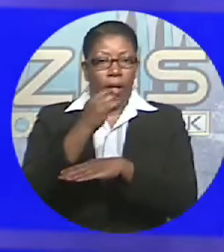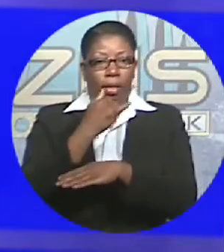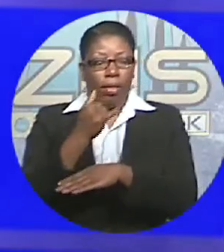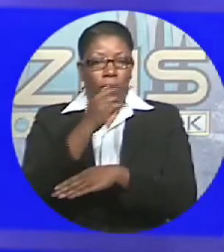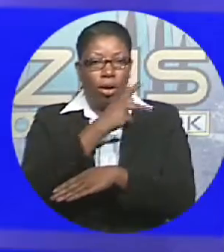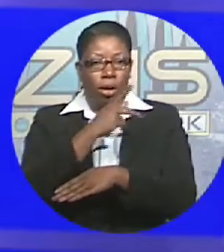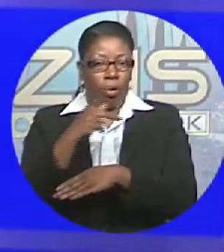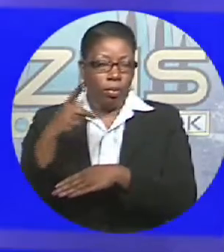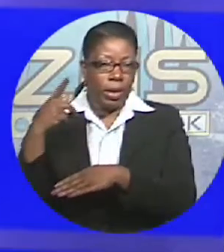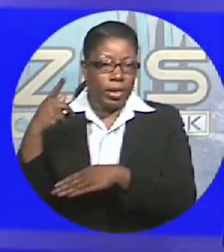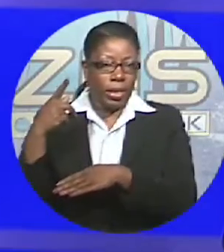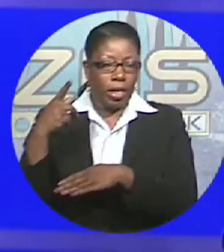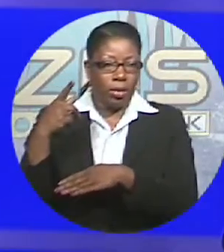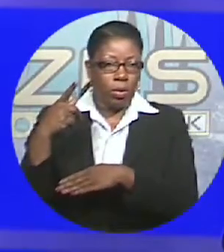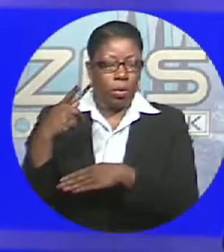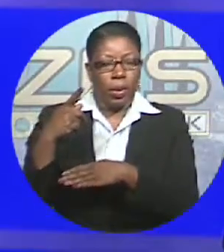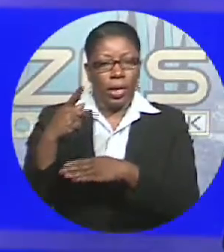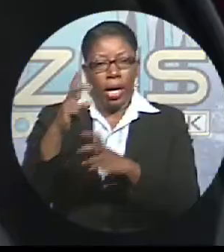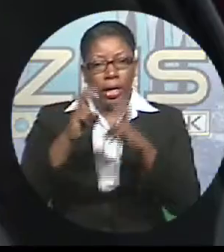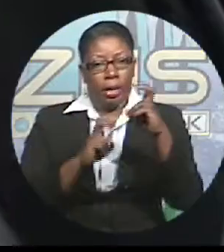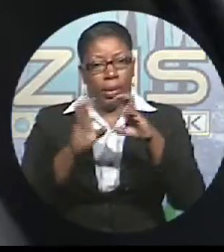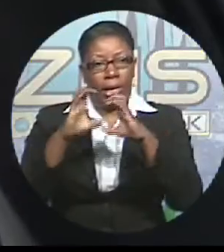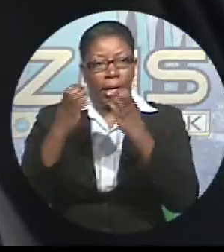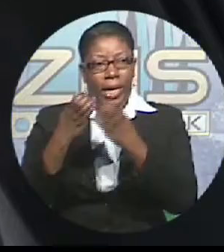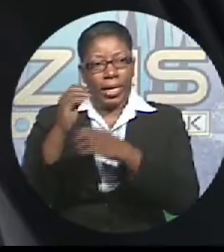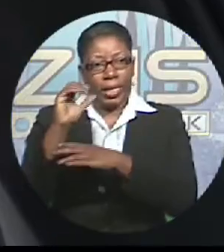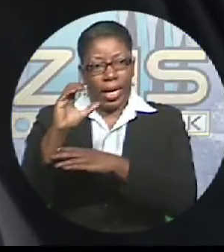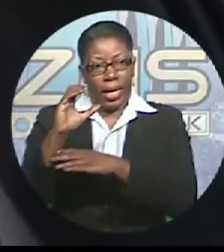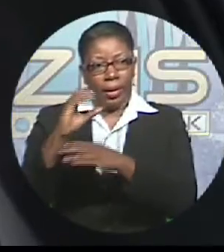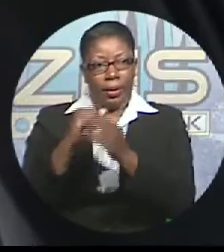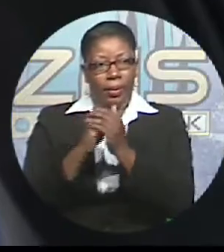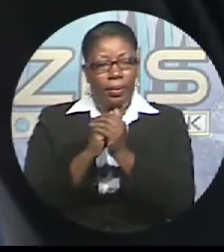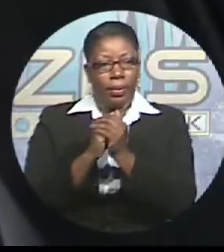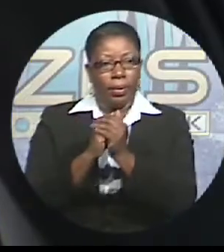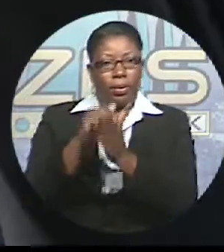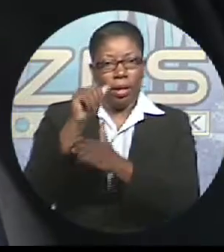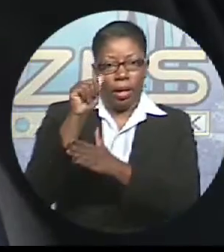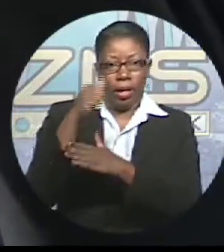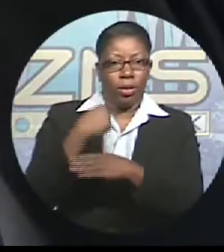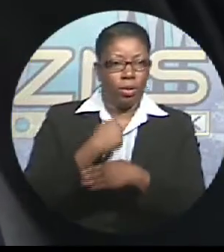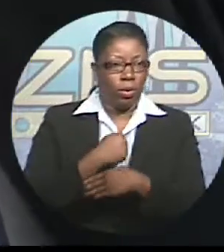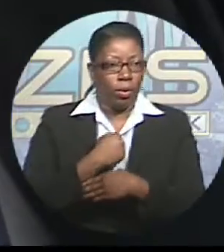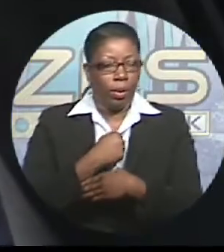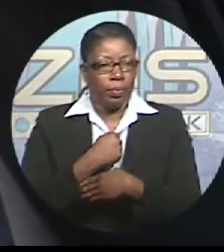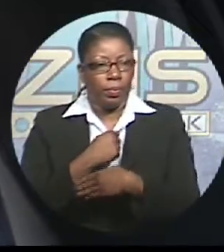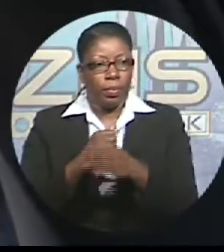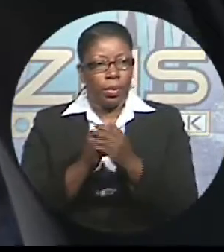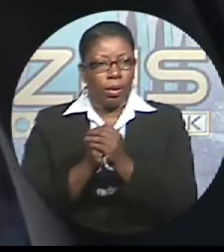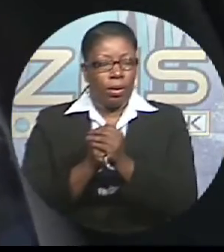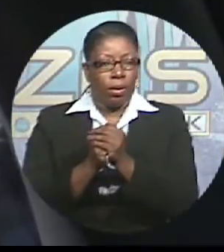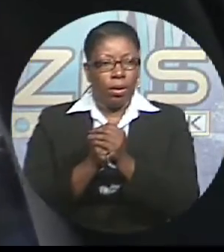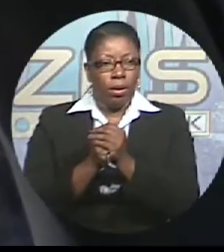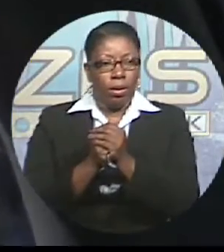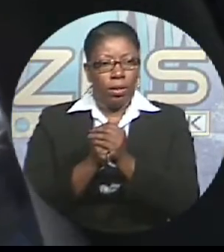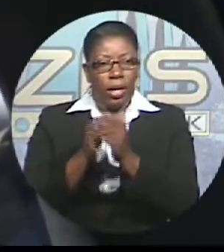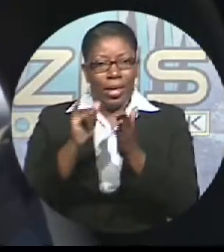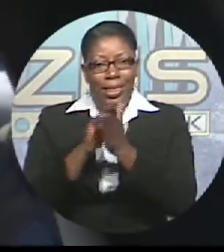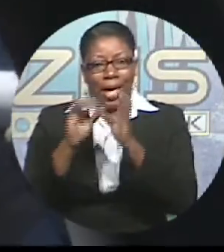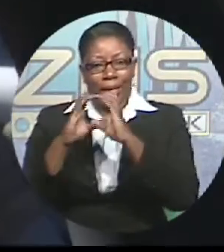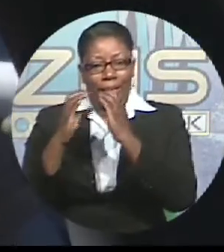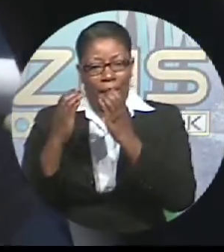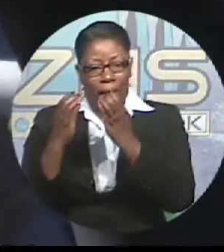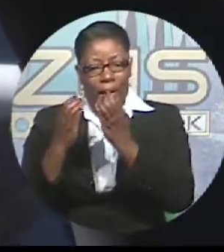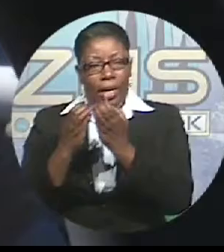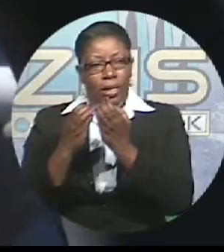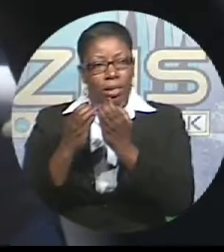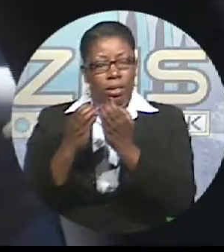sloops competing in Class A. And none of the boats are there that fast to really jump out there and beat one another right